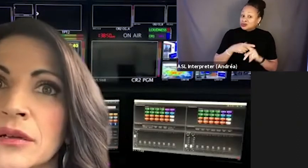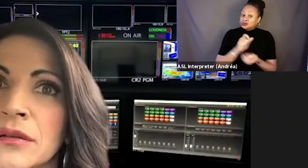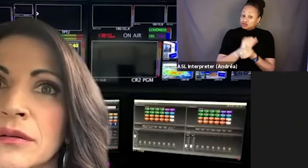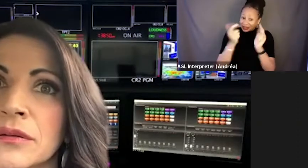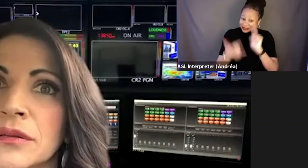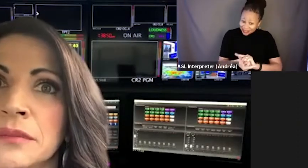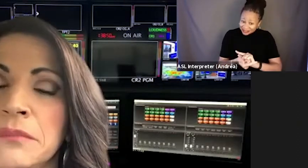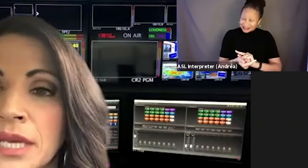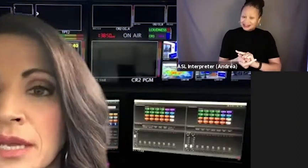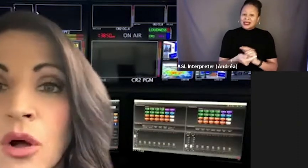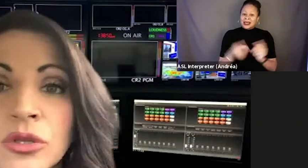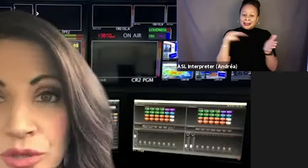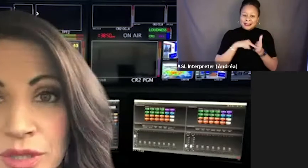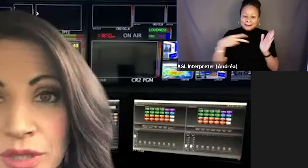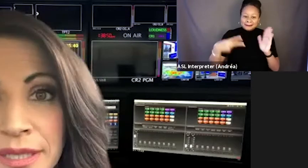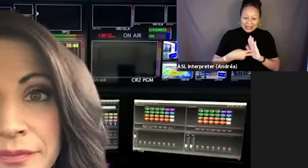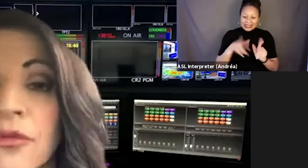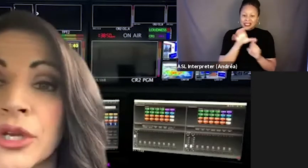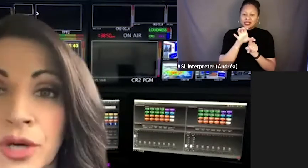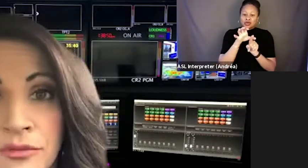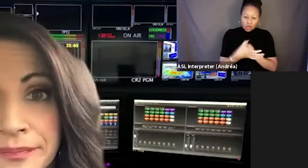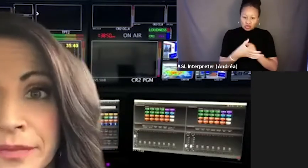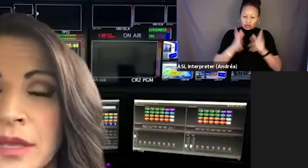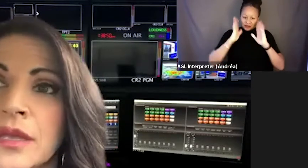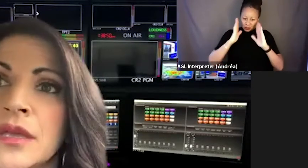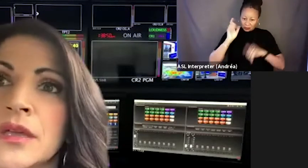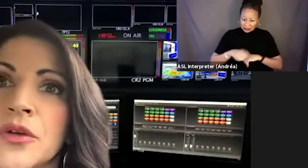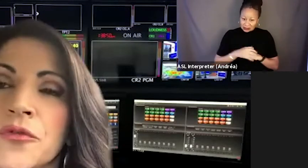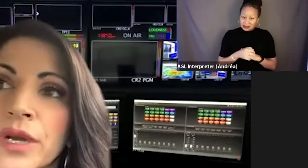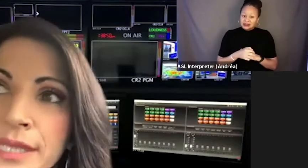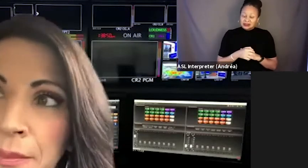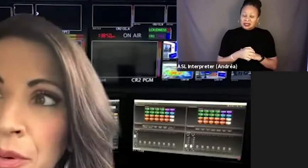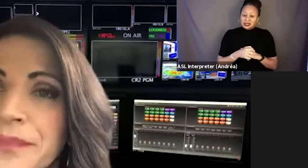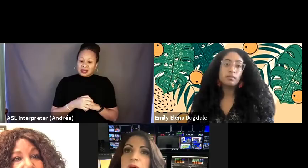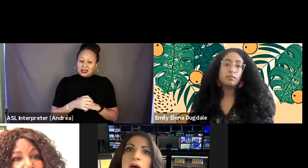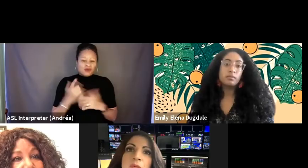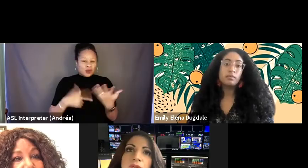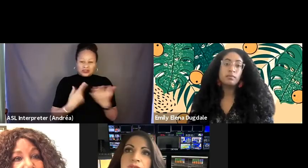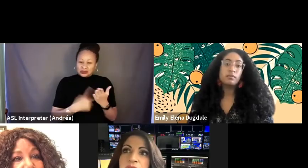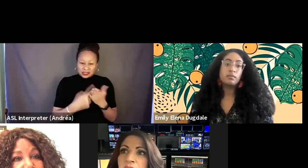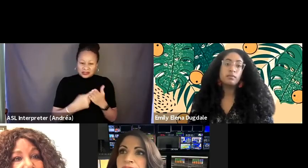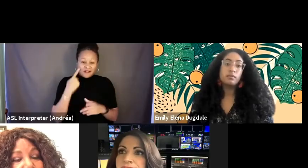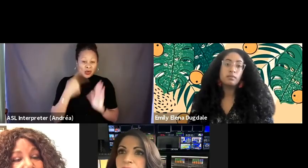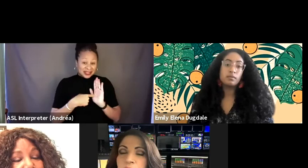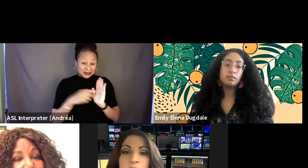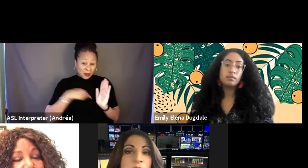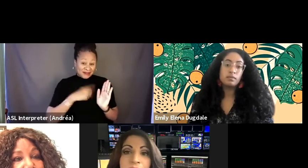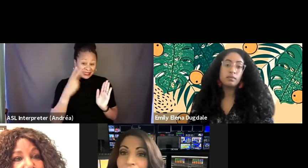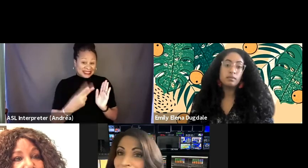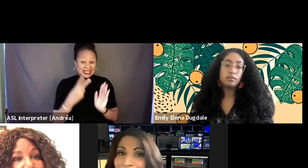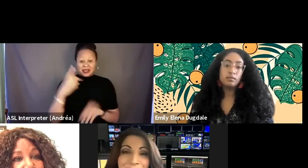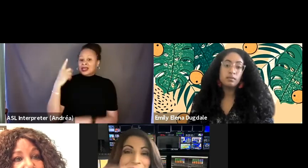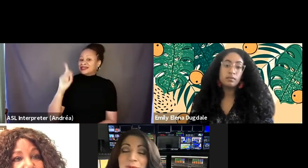translate the meaning culturally of what you're covering. For example, we have seen the